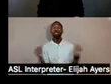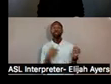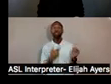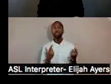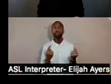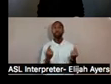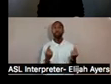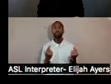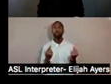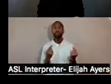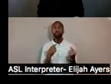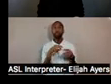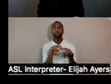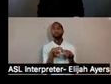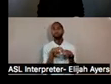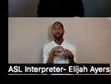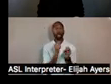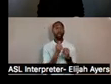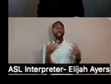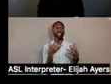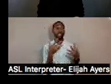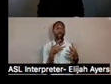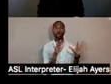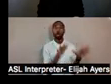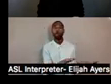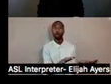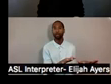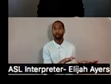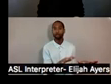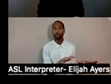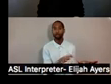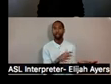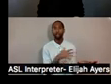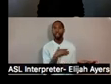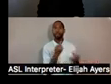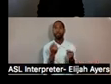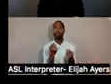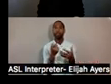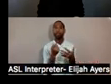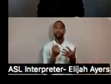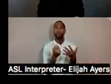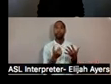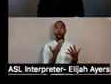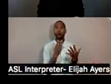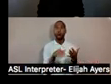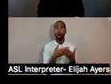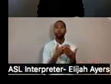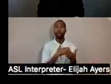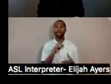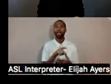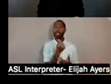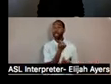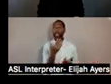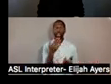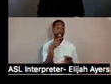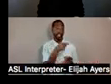can do is I can make the scary thing calm down. Let me get rid of all of my needs, anything that the scary